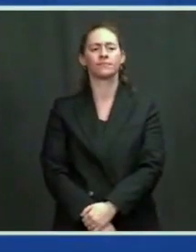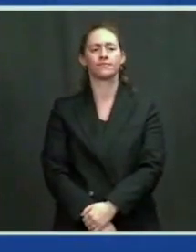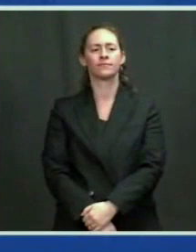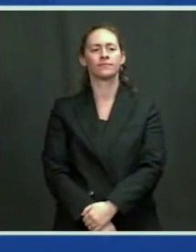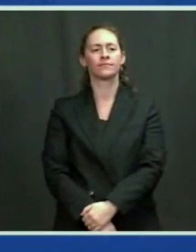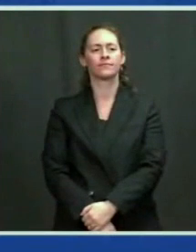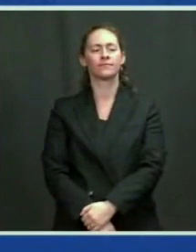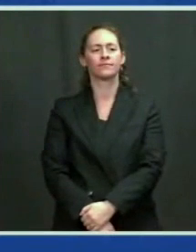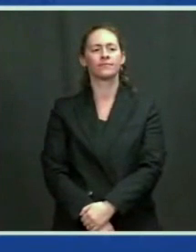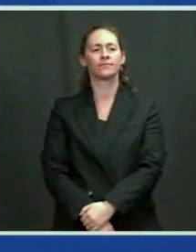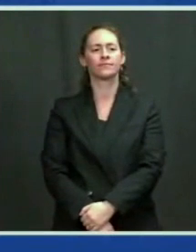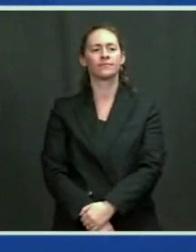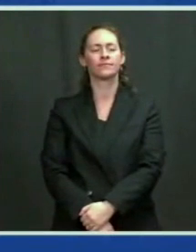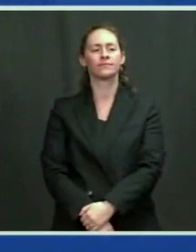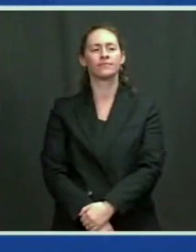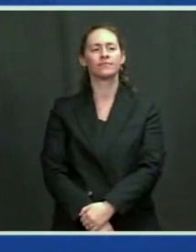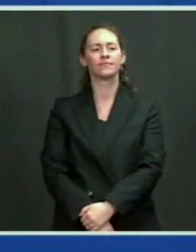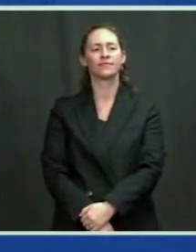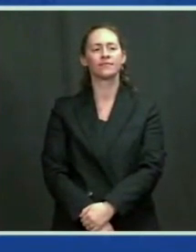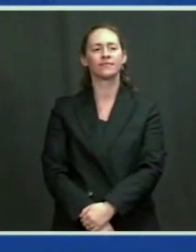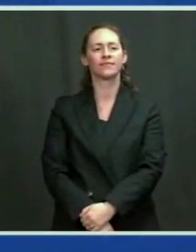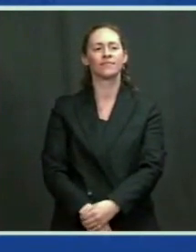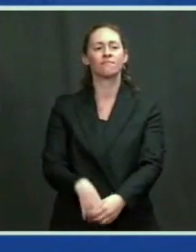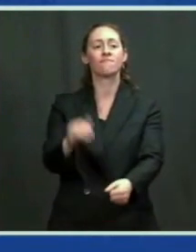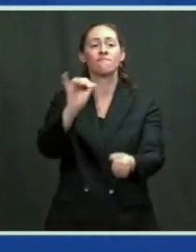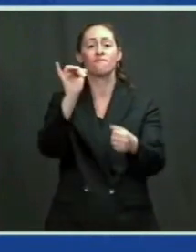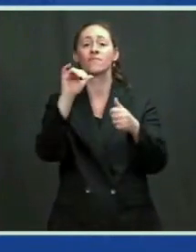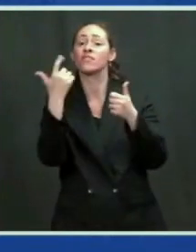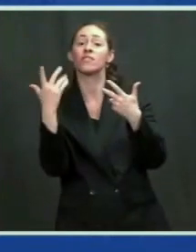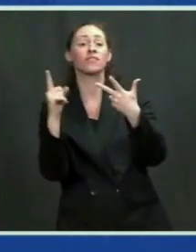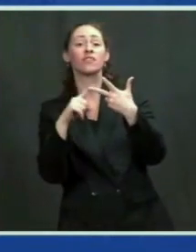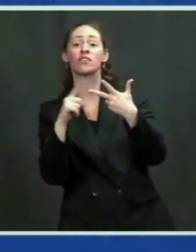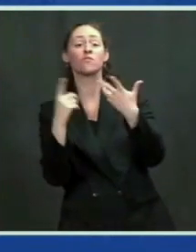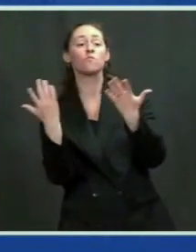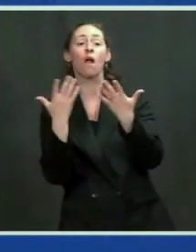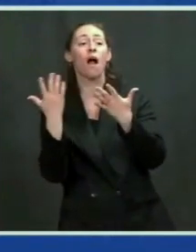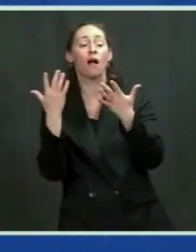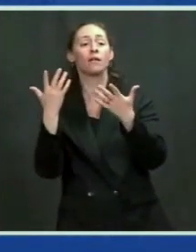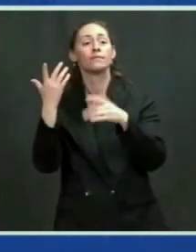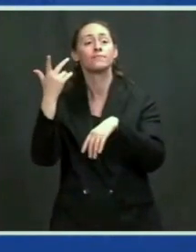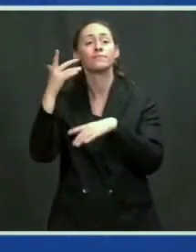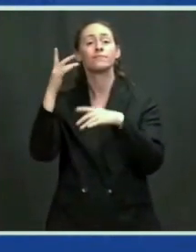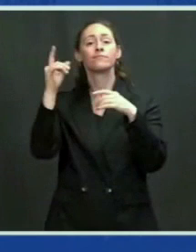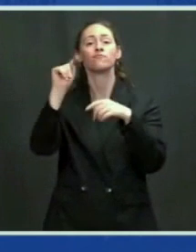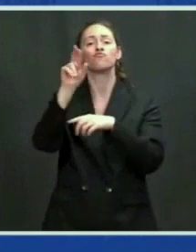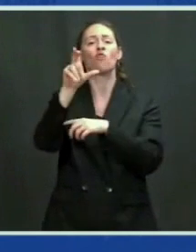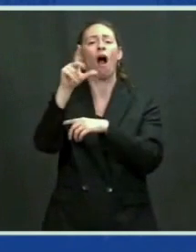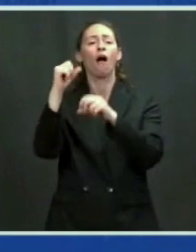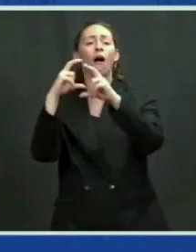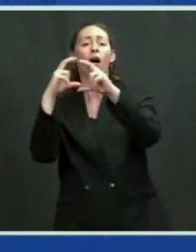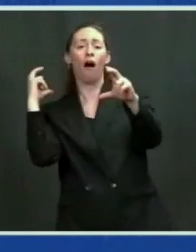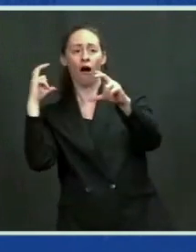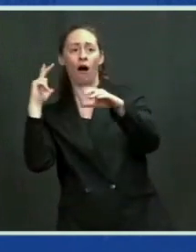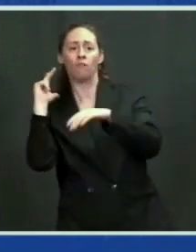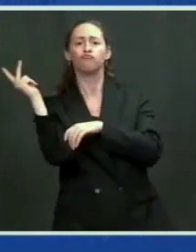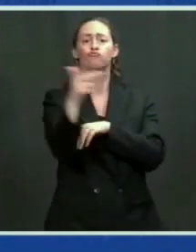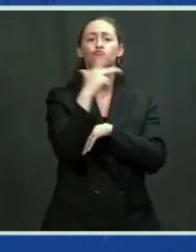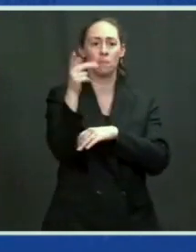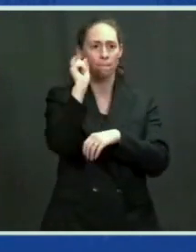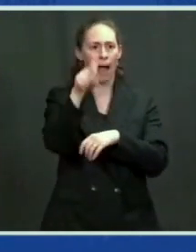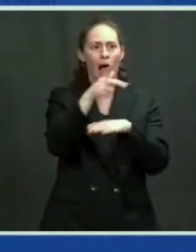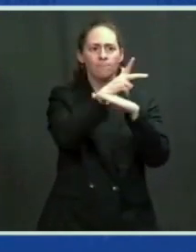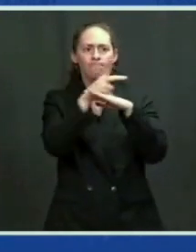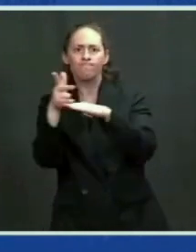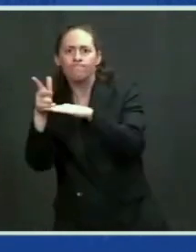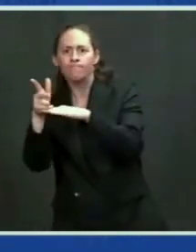restrictions for tank truck drivers to be on the road. This allows those drivers to work more and carry more fuel to the affected